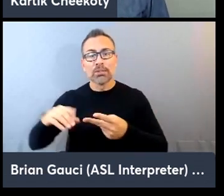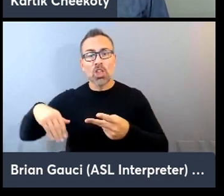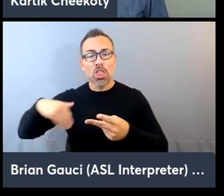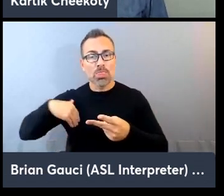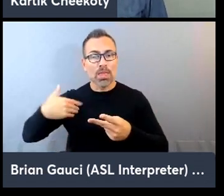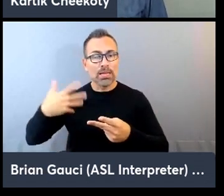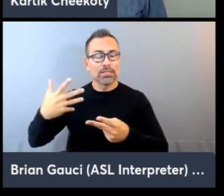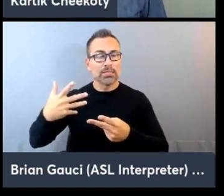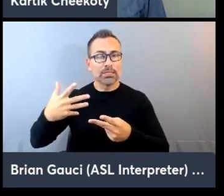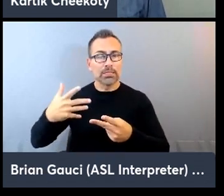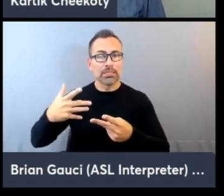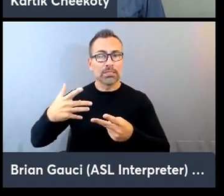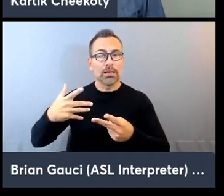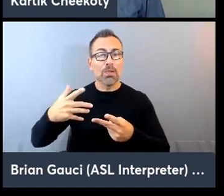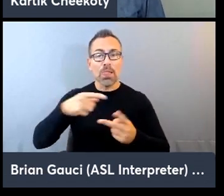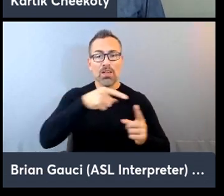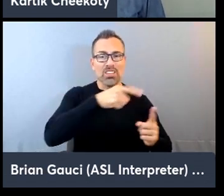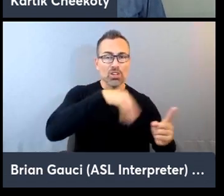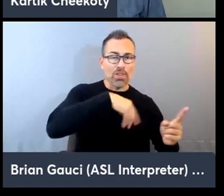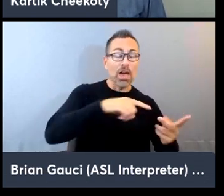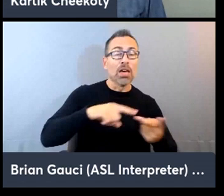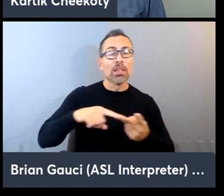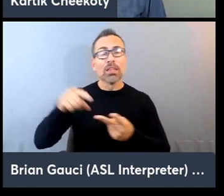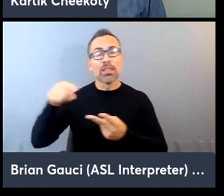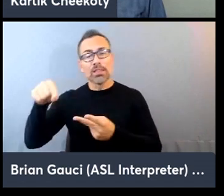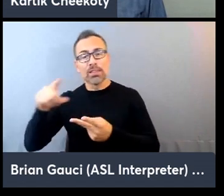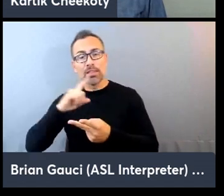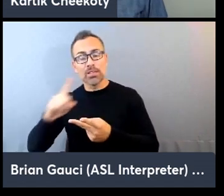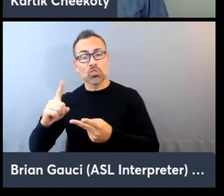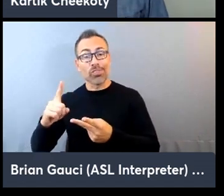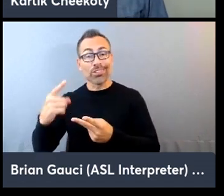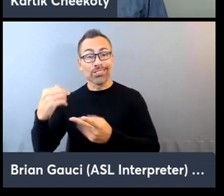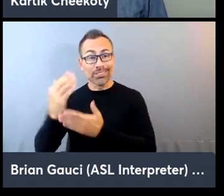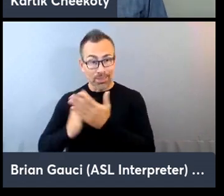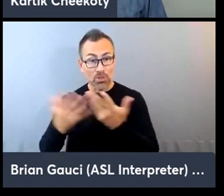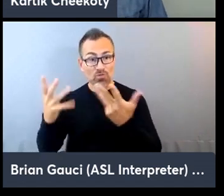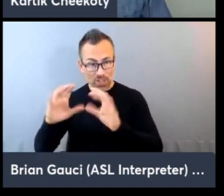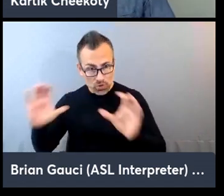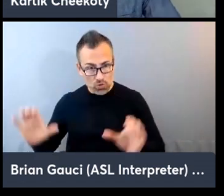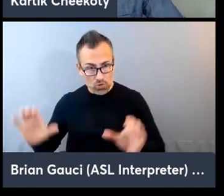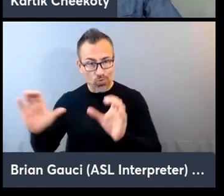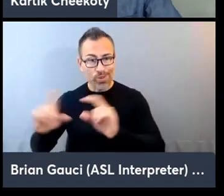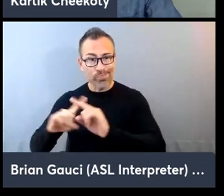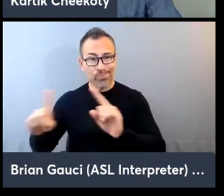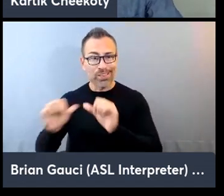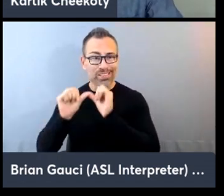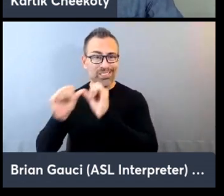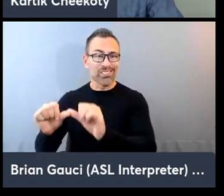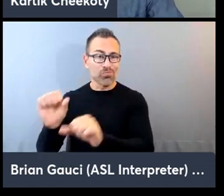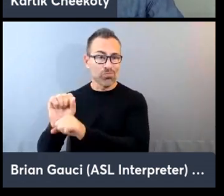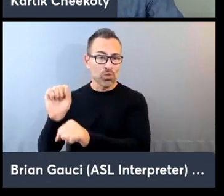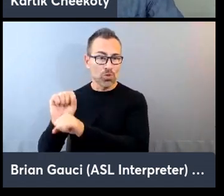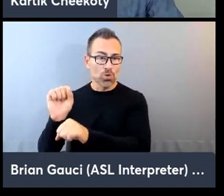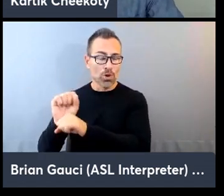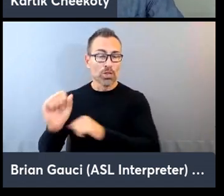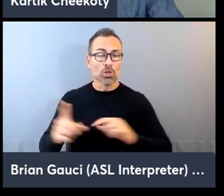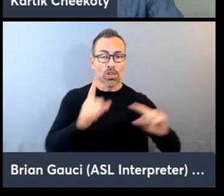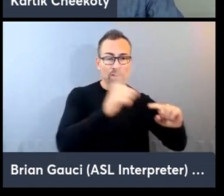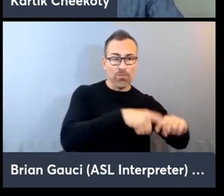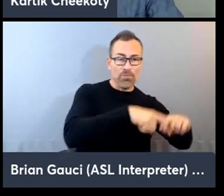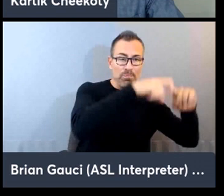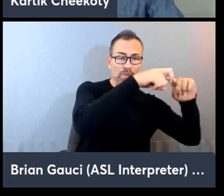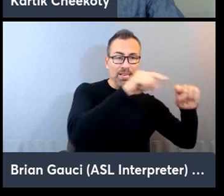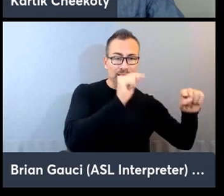and recommendations that you've taken an action on and you're currently working on, right? So recommendations move from pending response to in